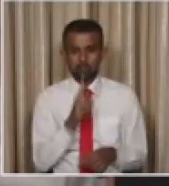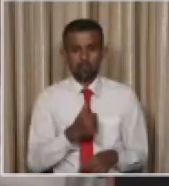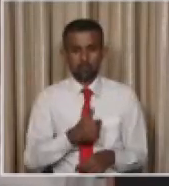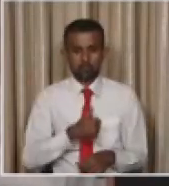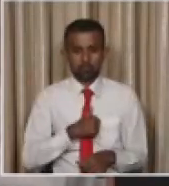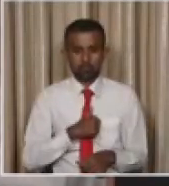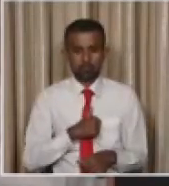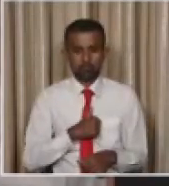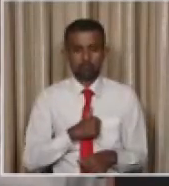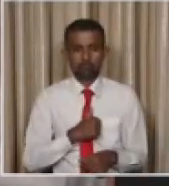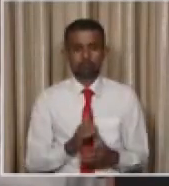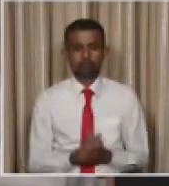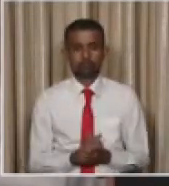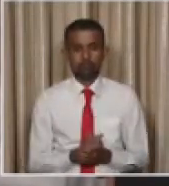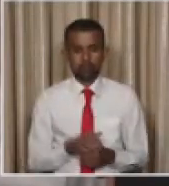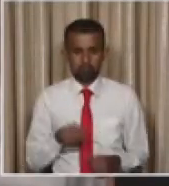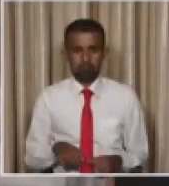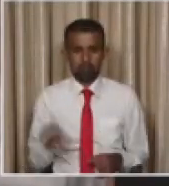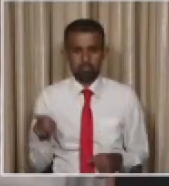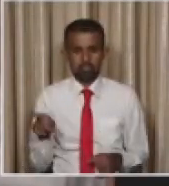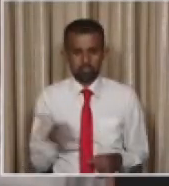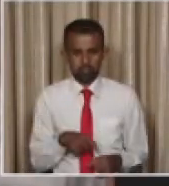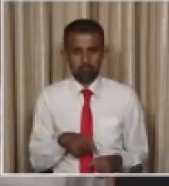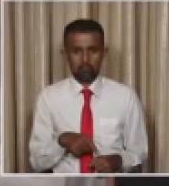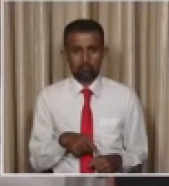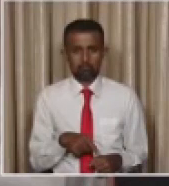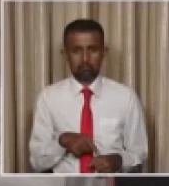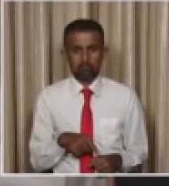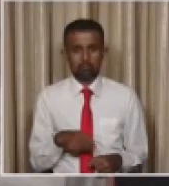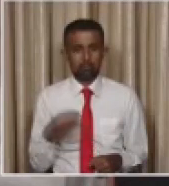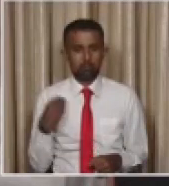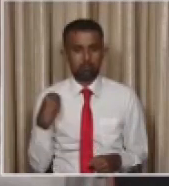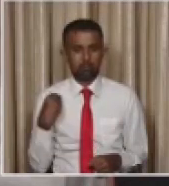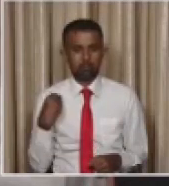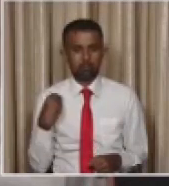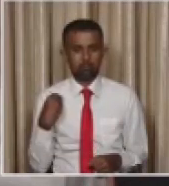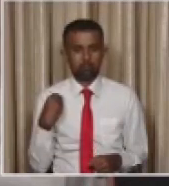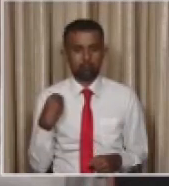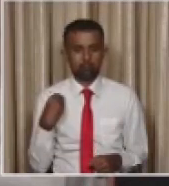discussion and heartburn about the burials and what took place during